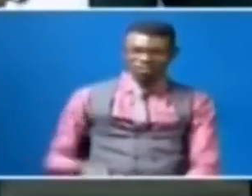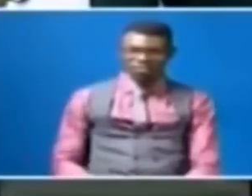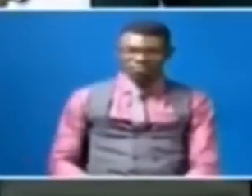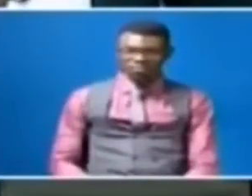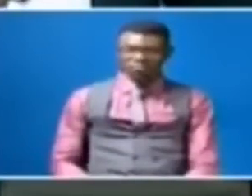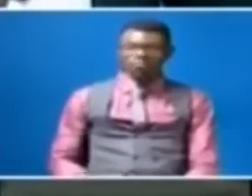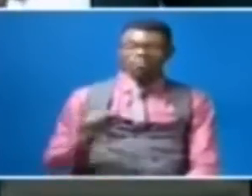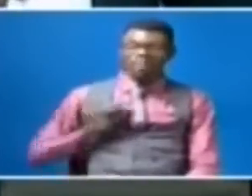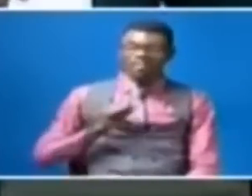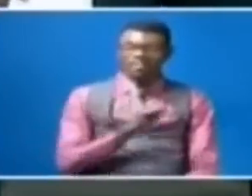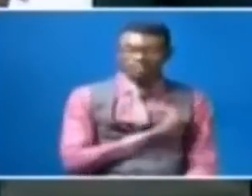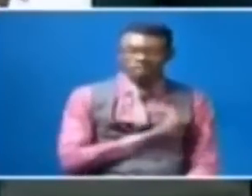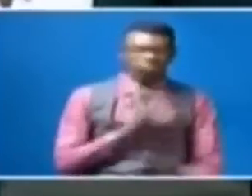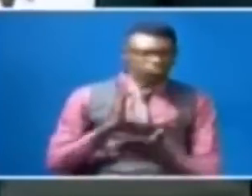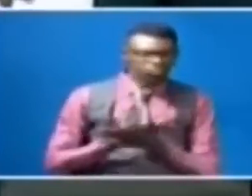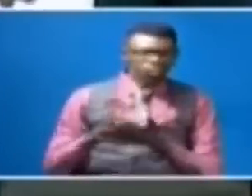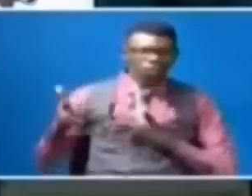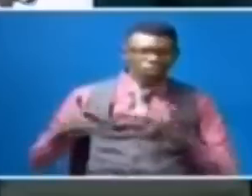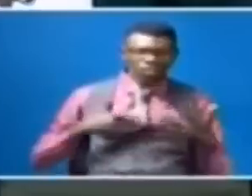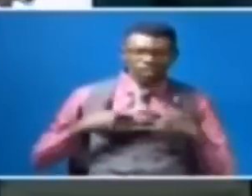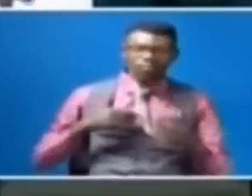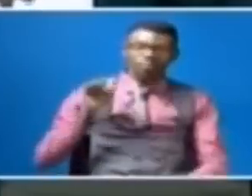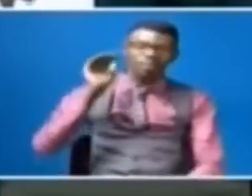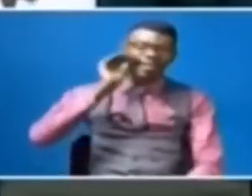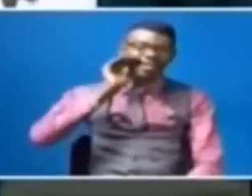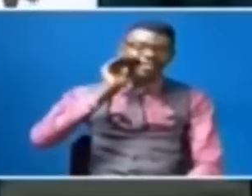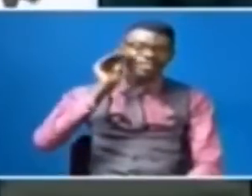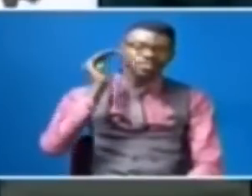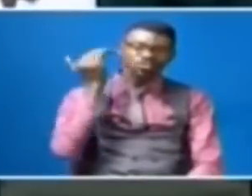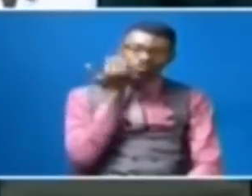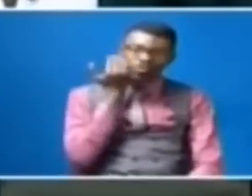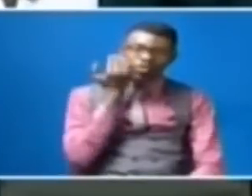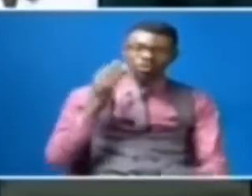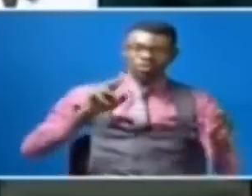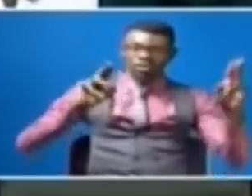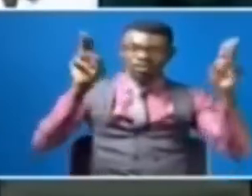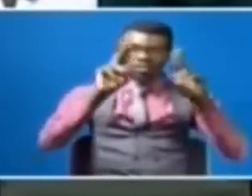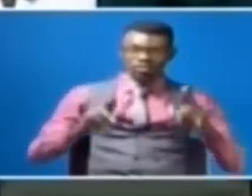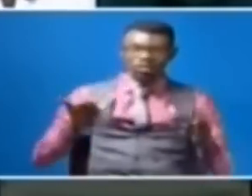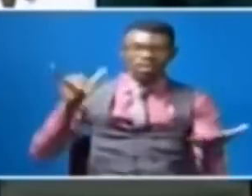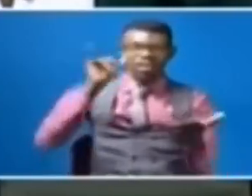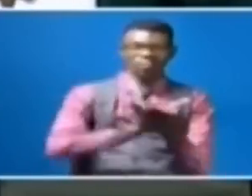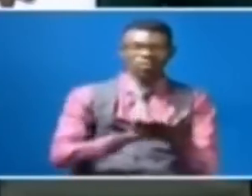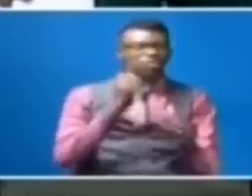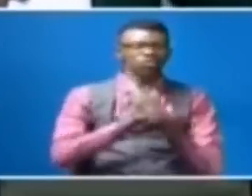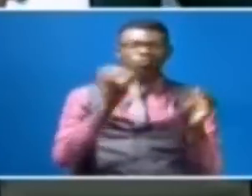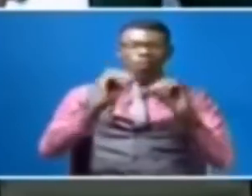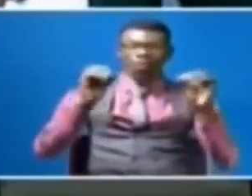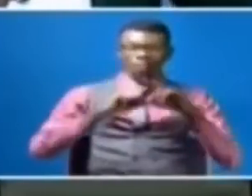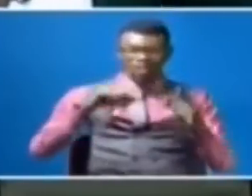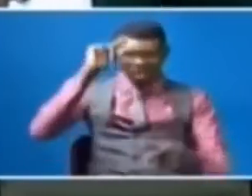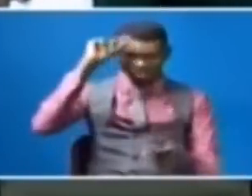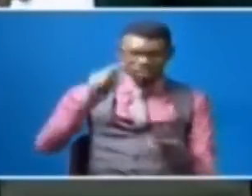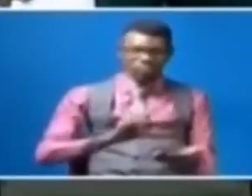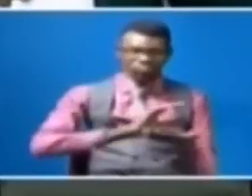The Senate has expressed concern that Isiolo International Airport remains idle, despite the government having pumped 2.7